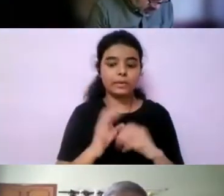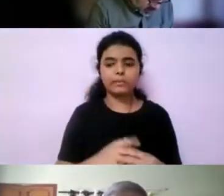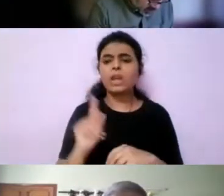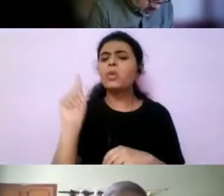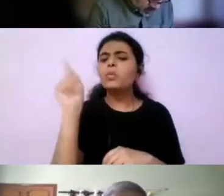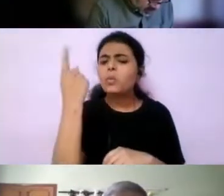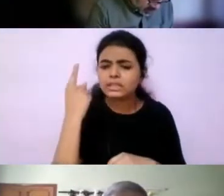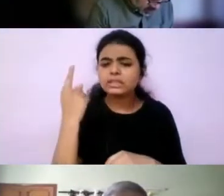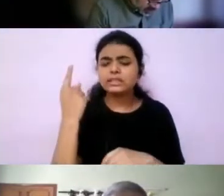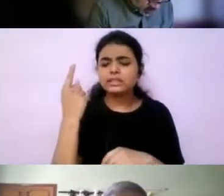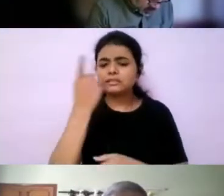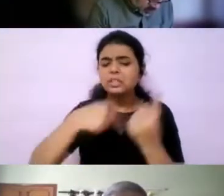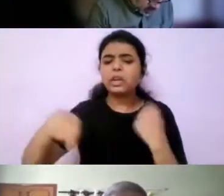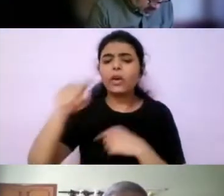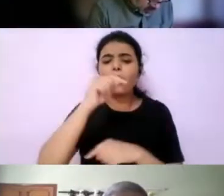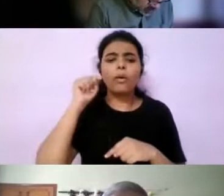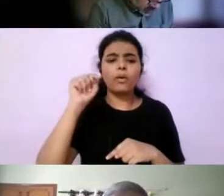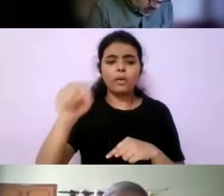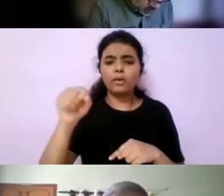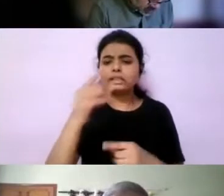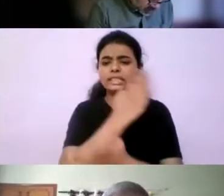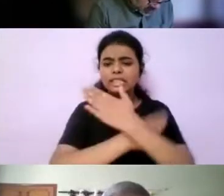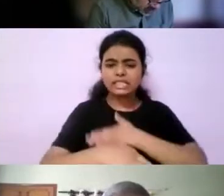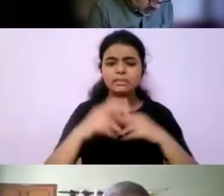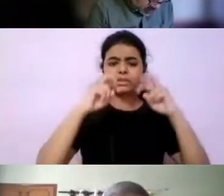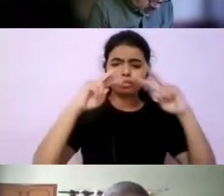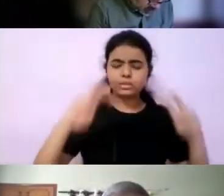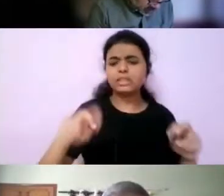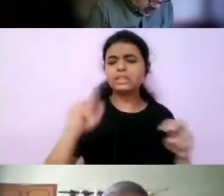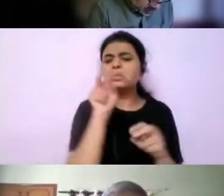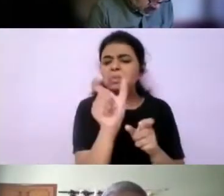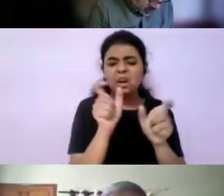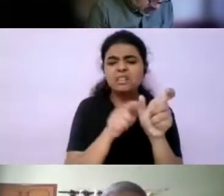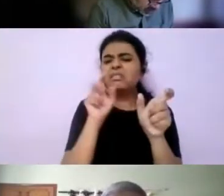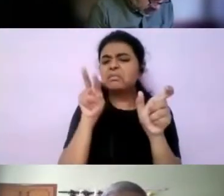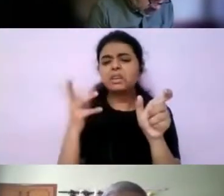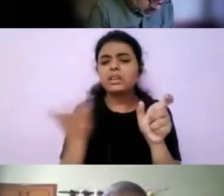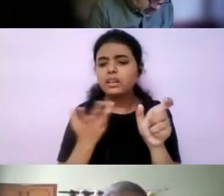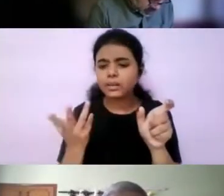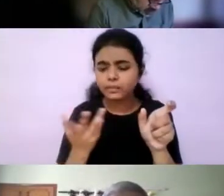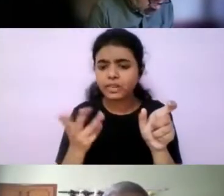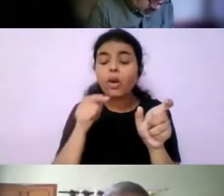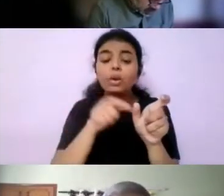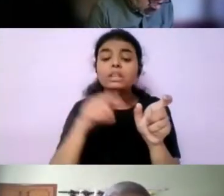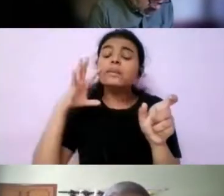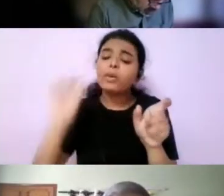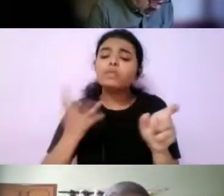to understand what we mean by disability research and why is it